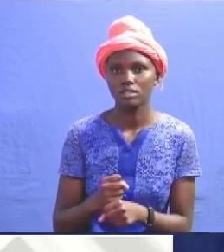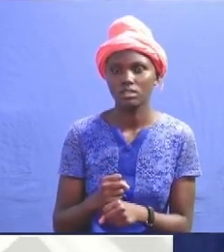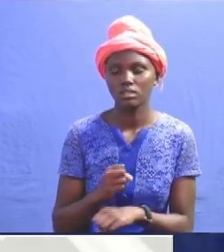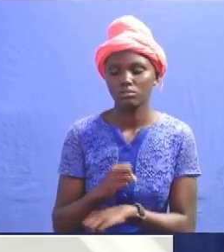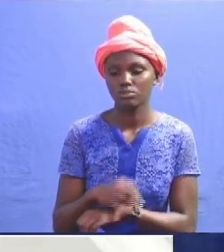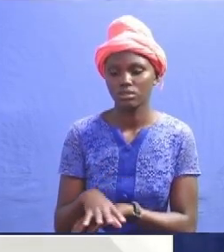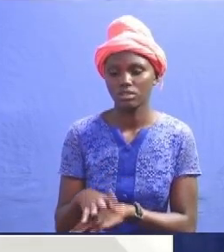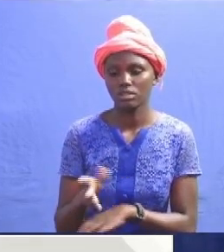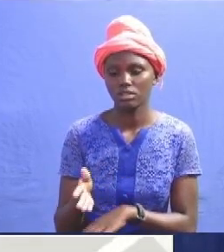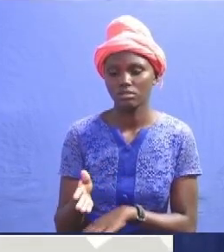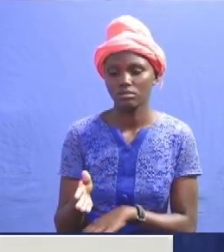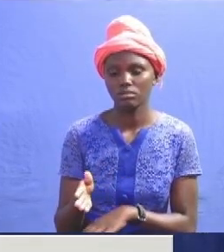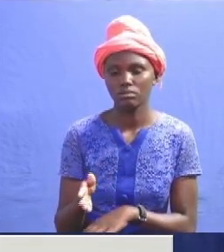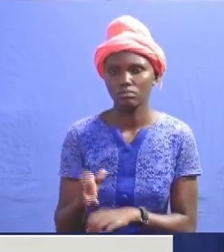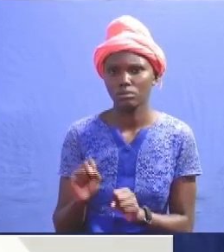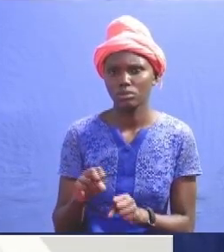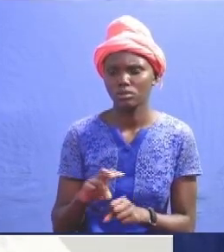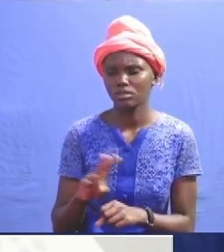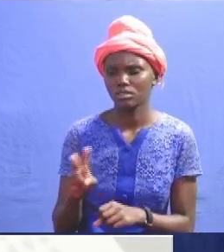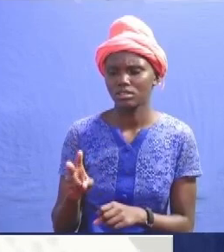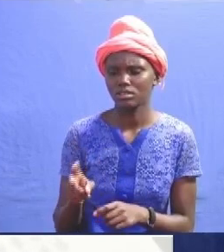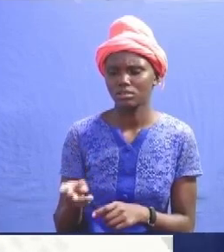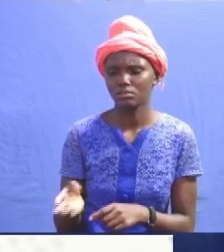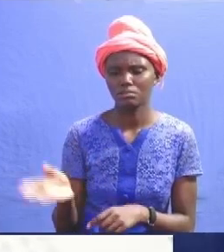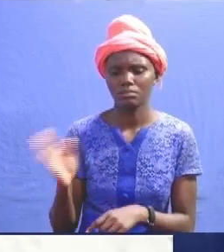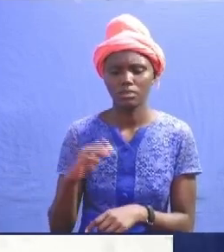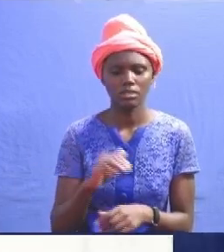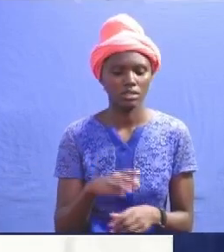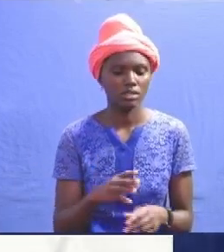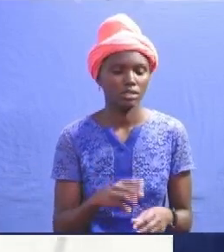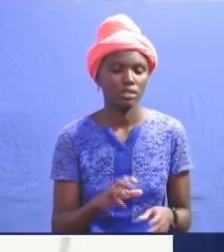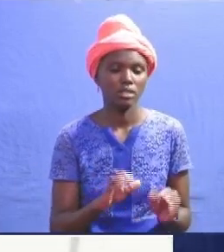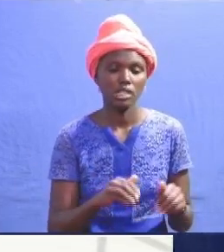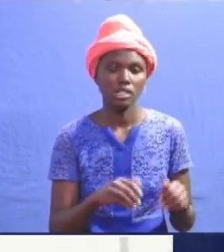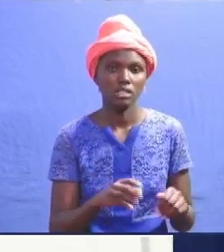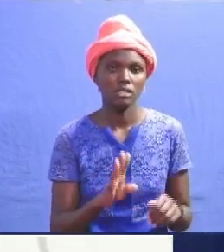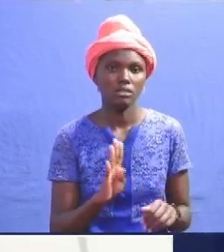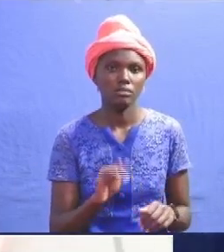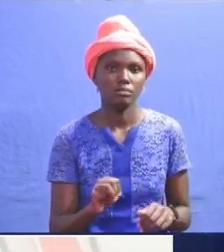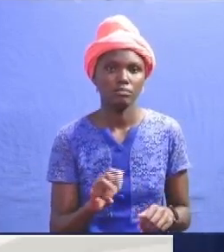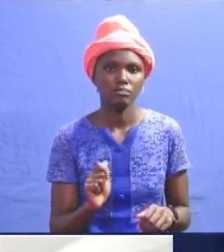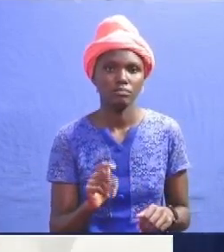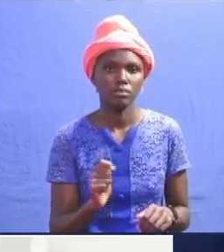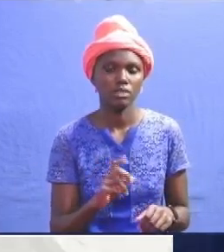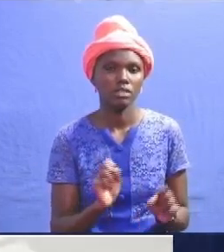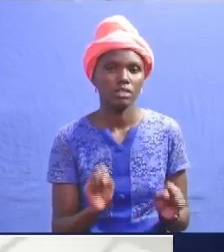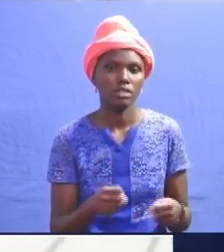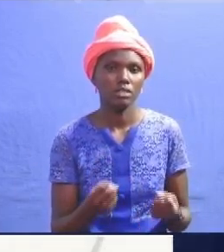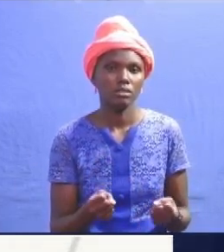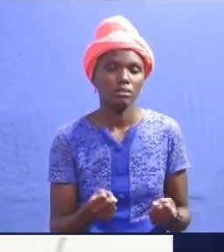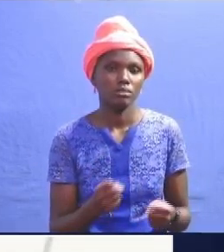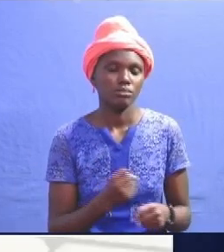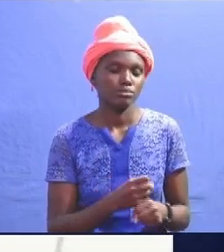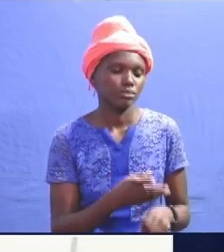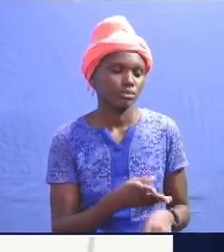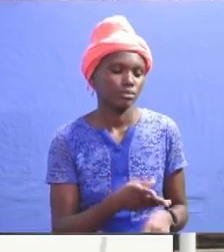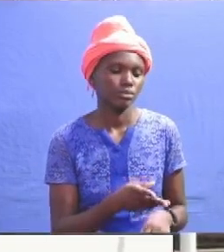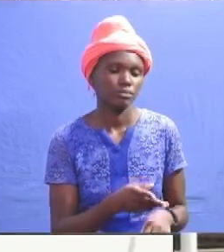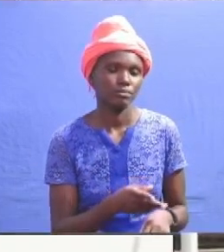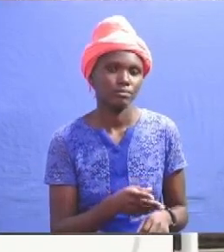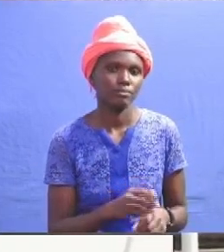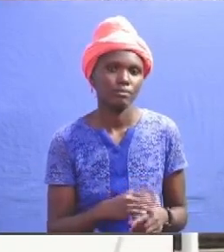Busia. Nikaona nikirudi acha nilime MBT, na nimekuwa nikilima MBT na nimeona faida